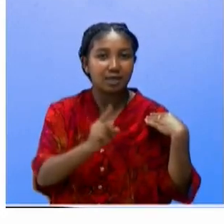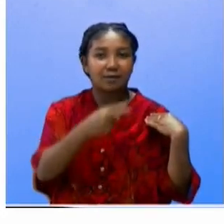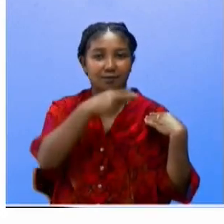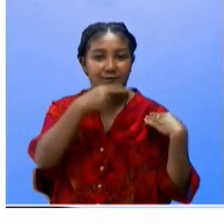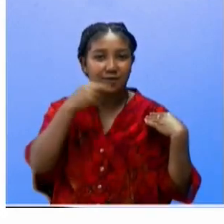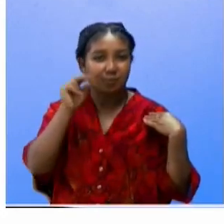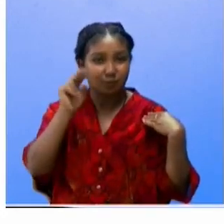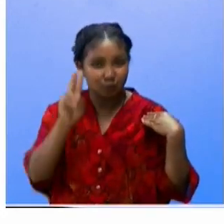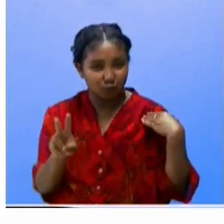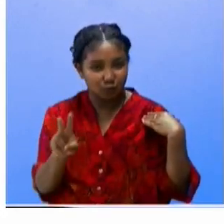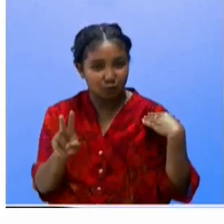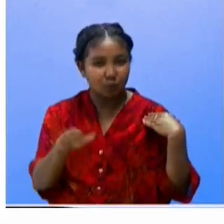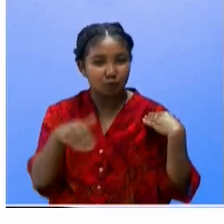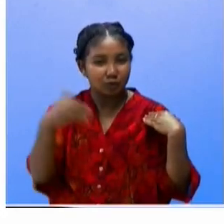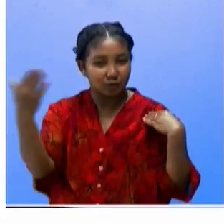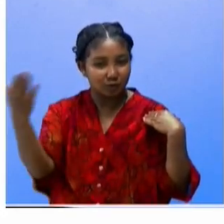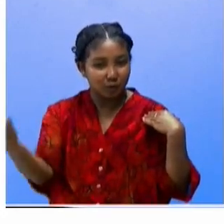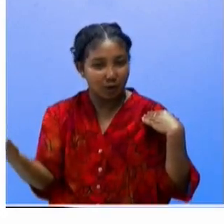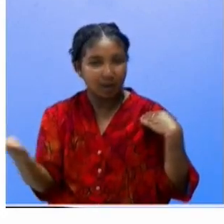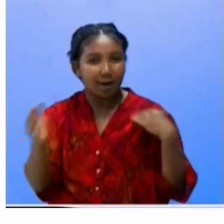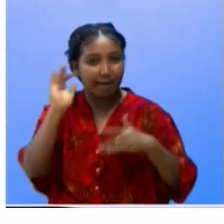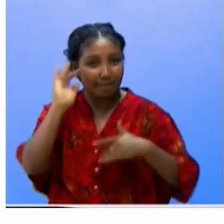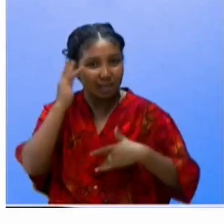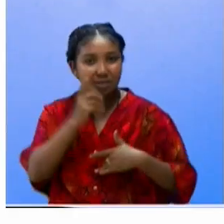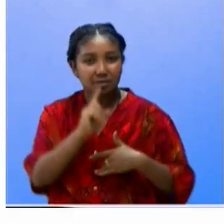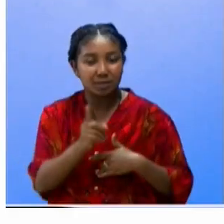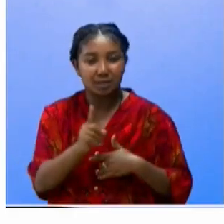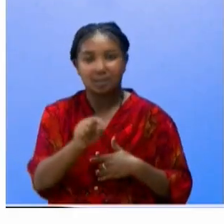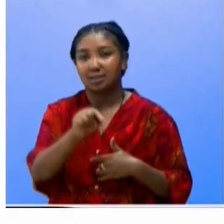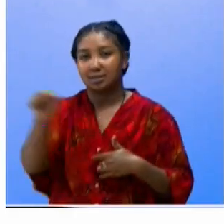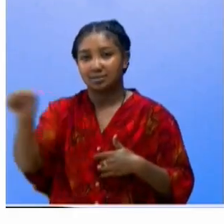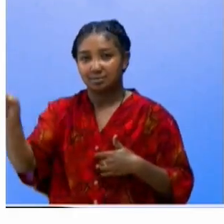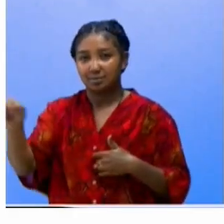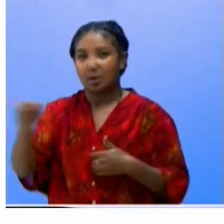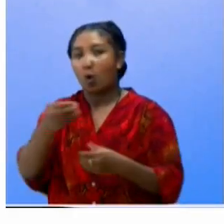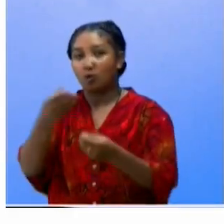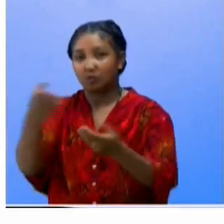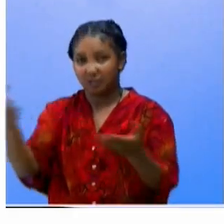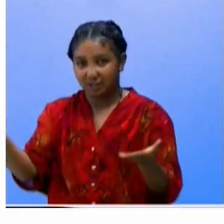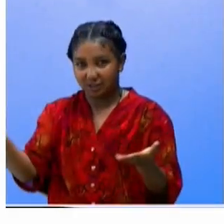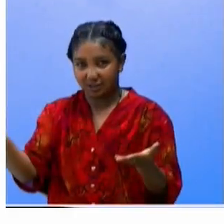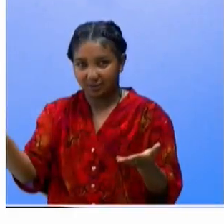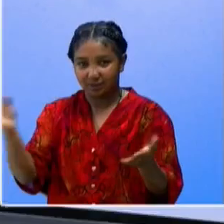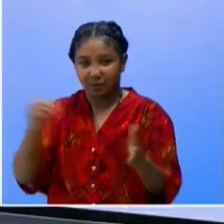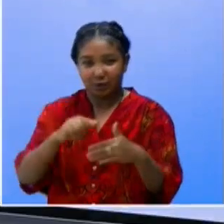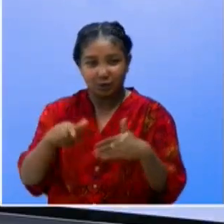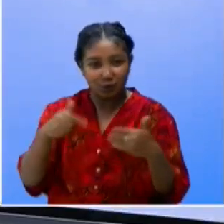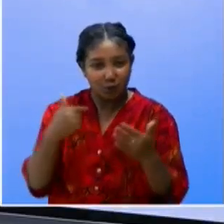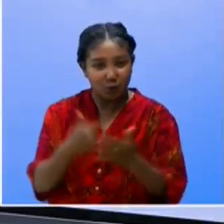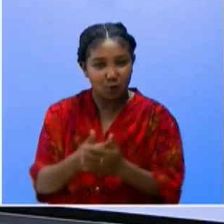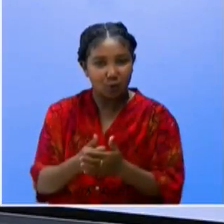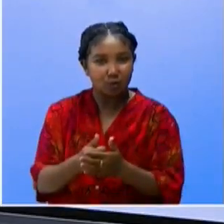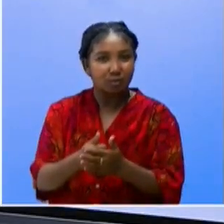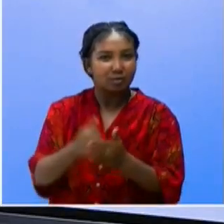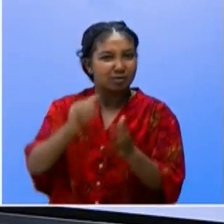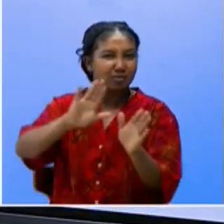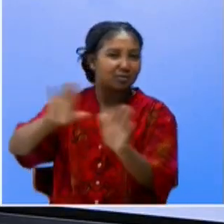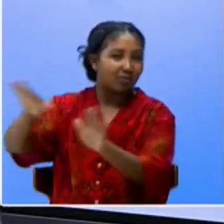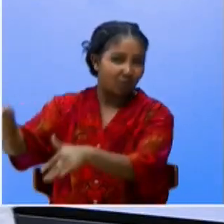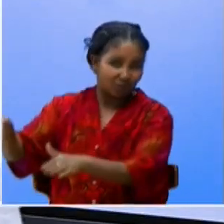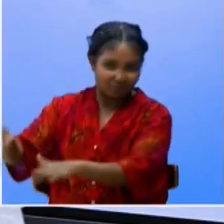Verb 2. What about the patient is? This one is the object. So don't worry about this